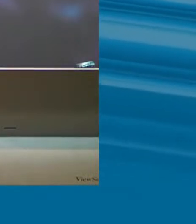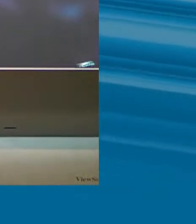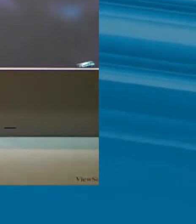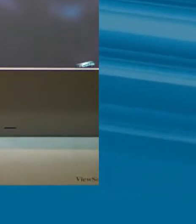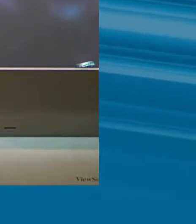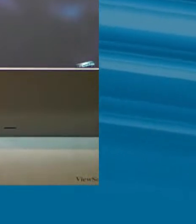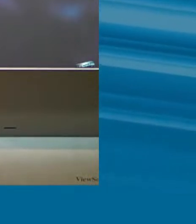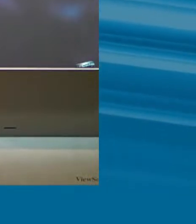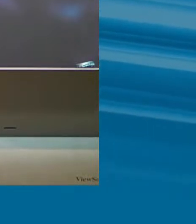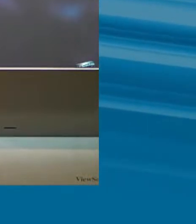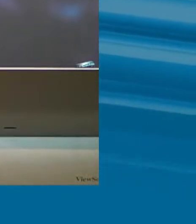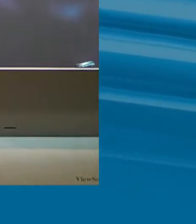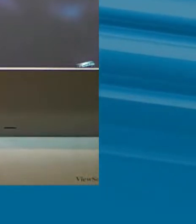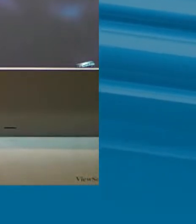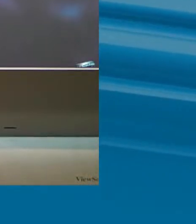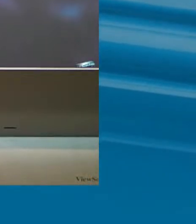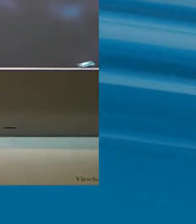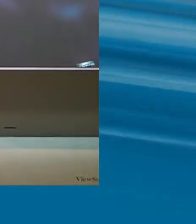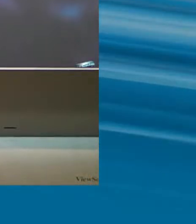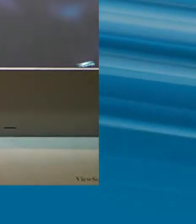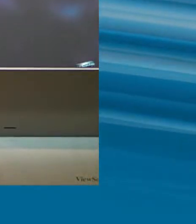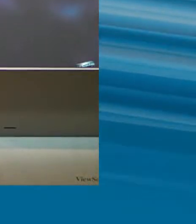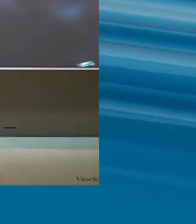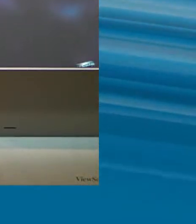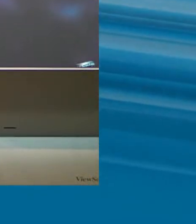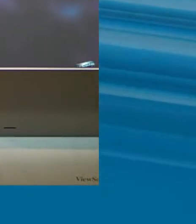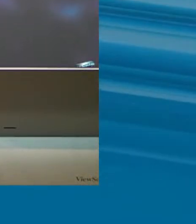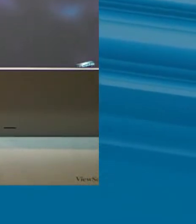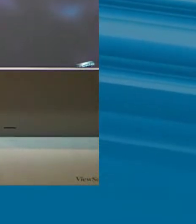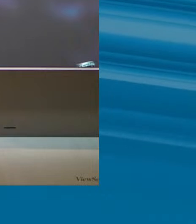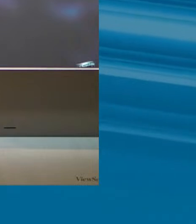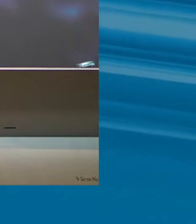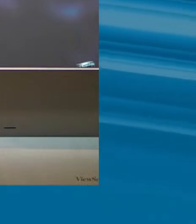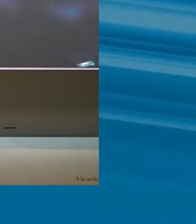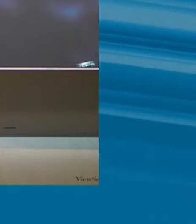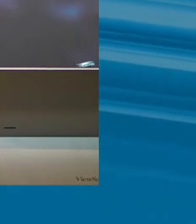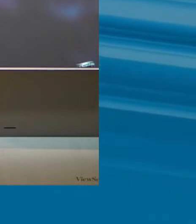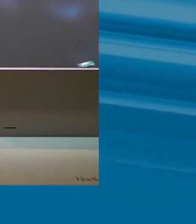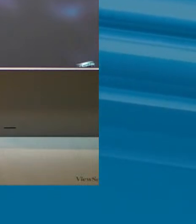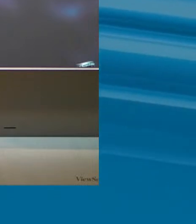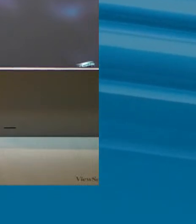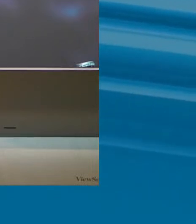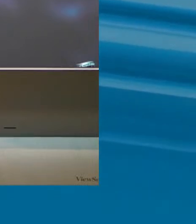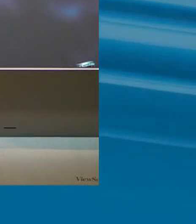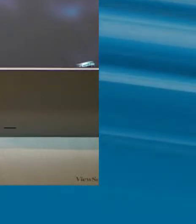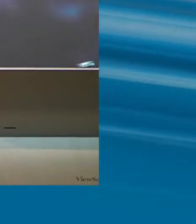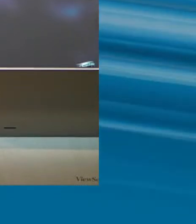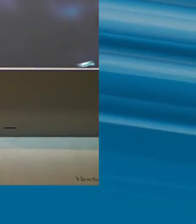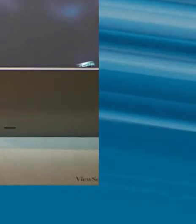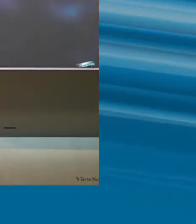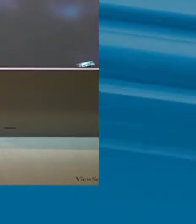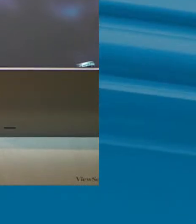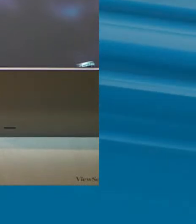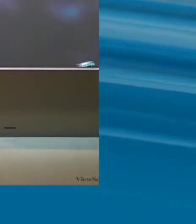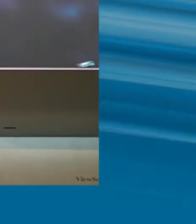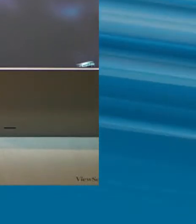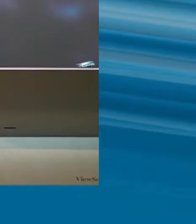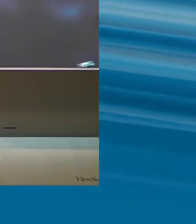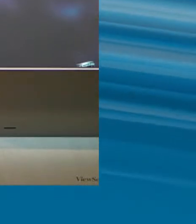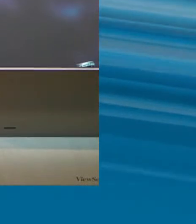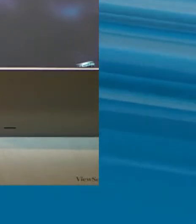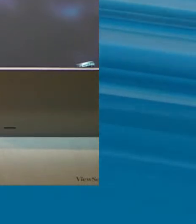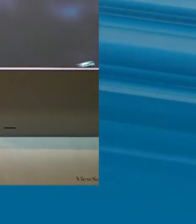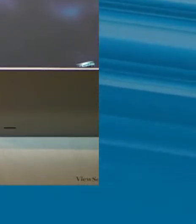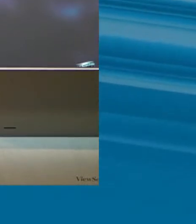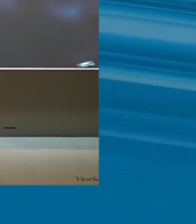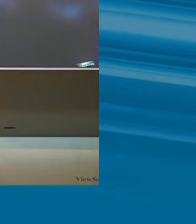Thank you very much to ECLAC for inviting me to partake in this panel and to share the floor with such